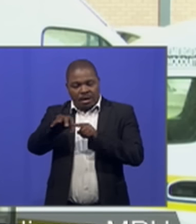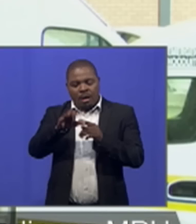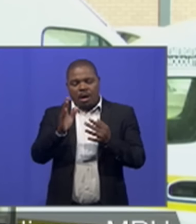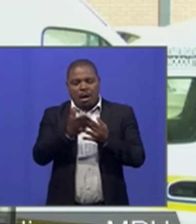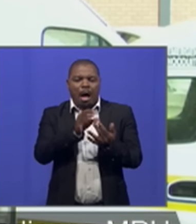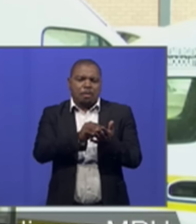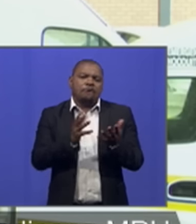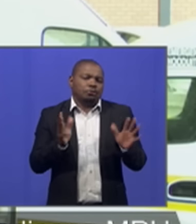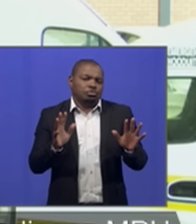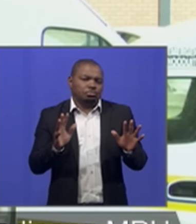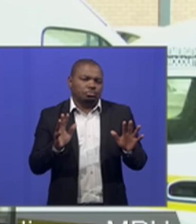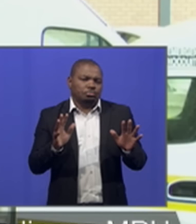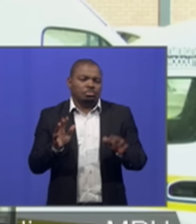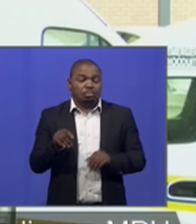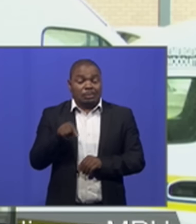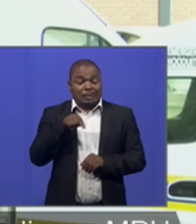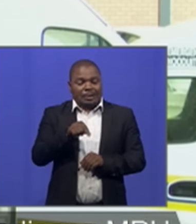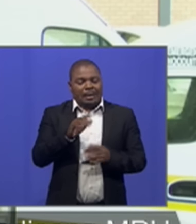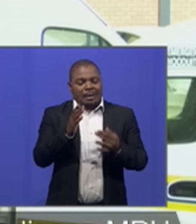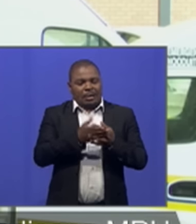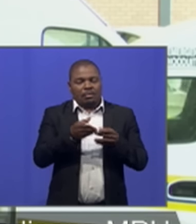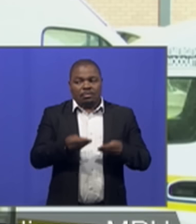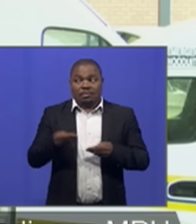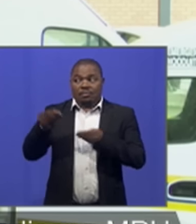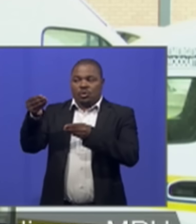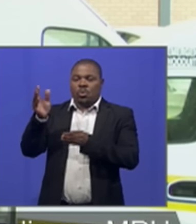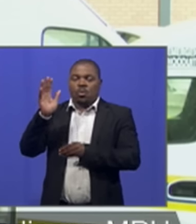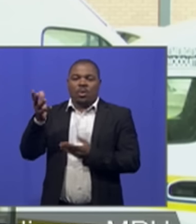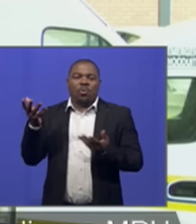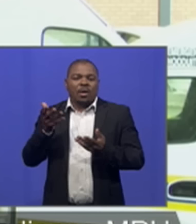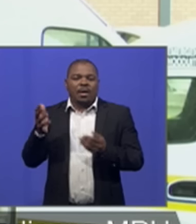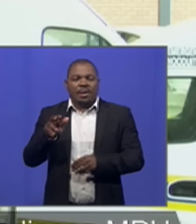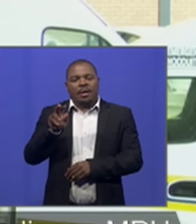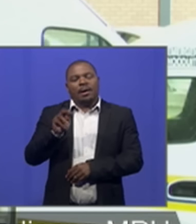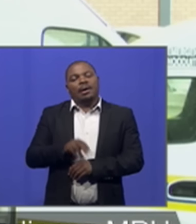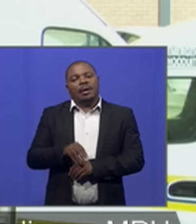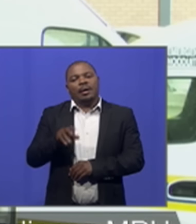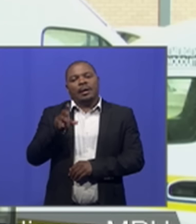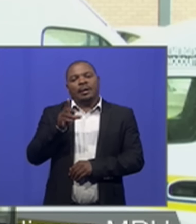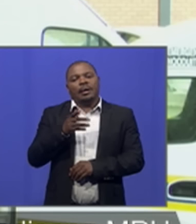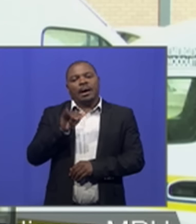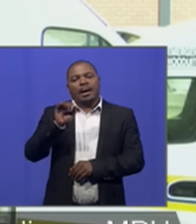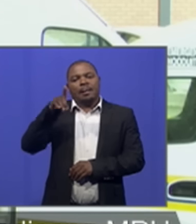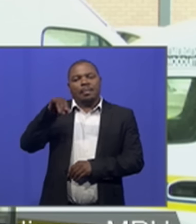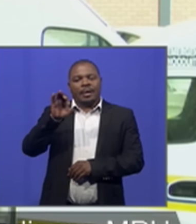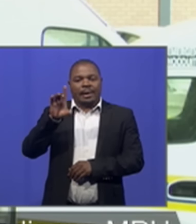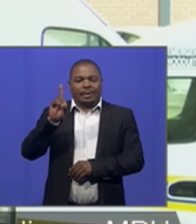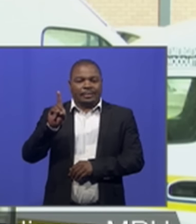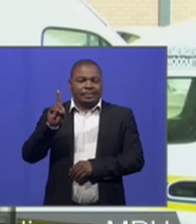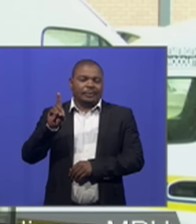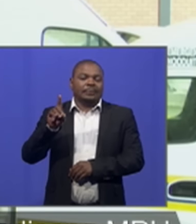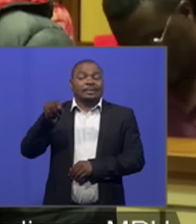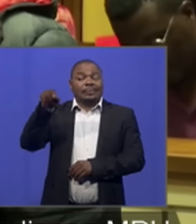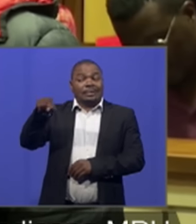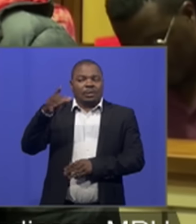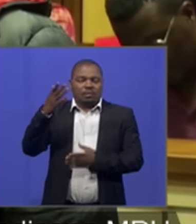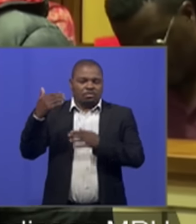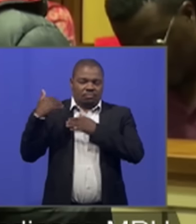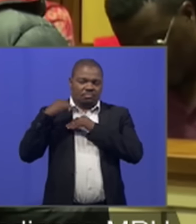case will be handed over to the Independent Police Investigative Directorate for further